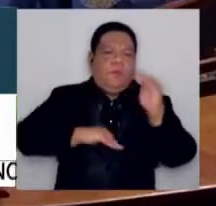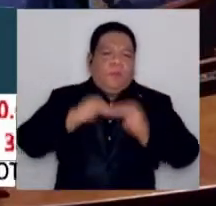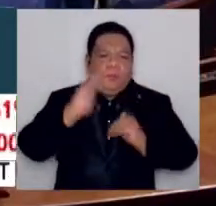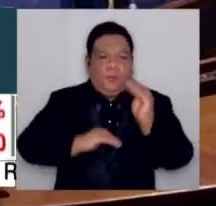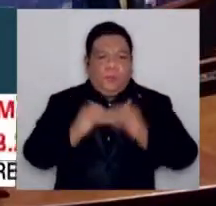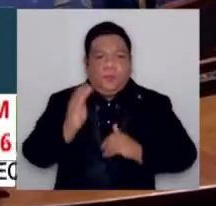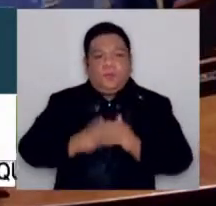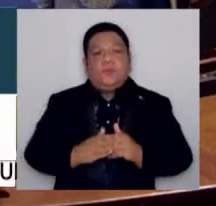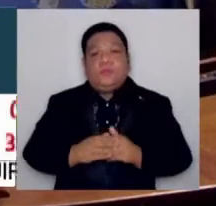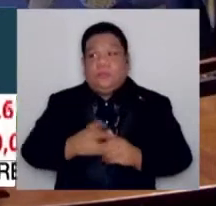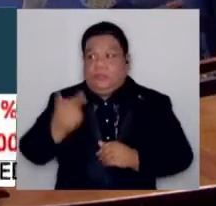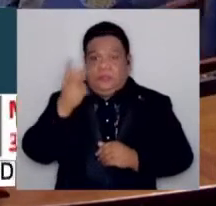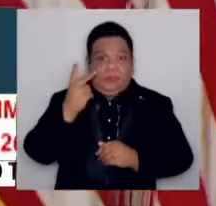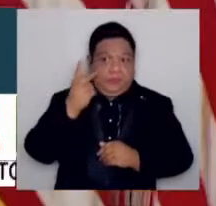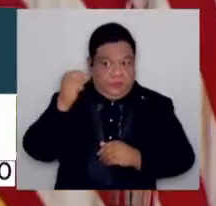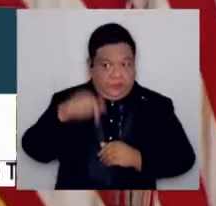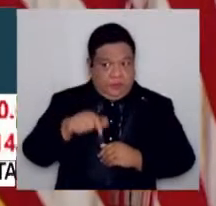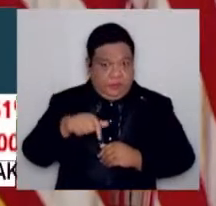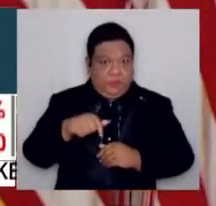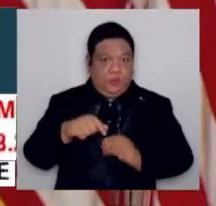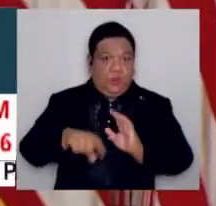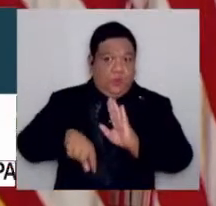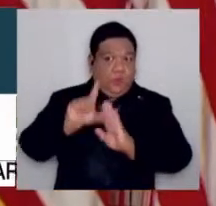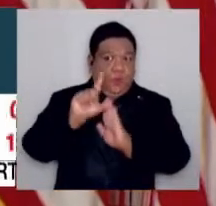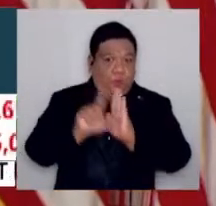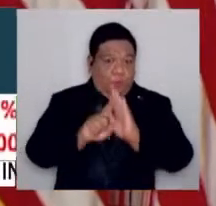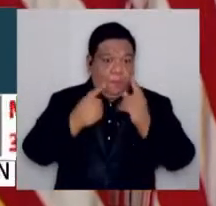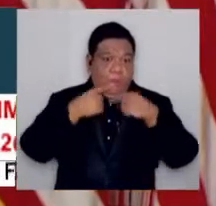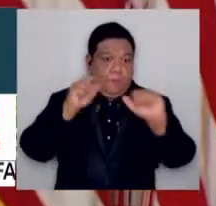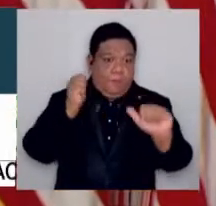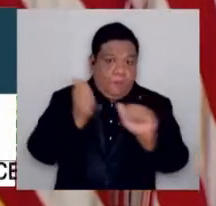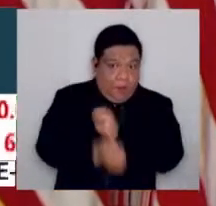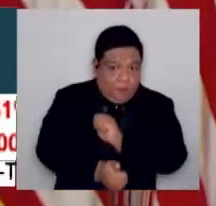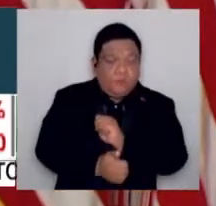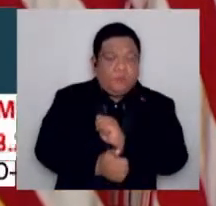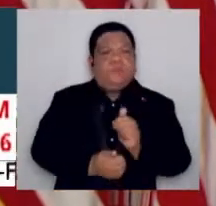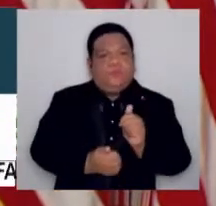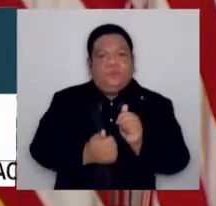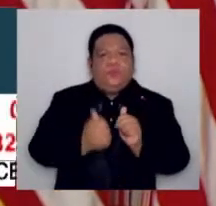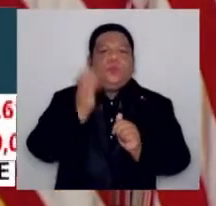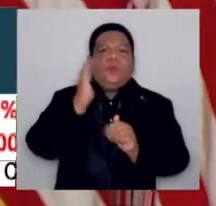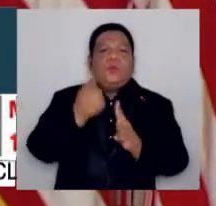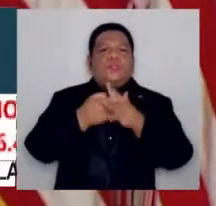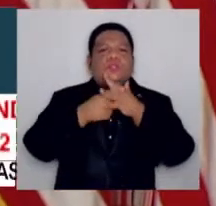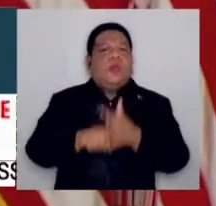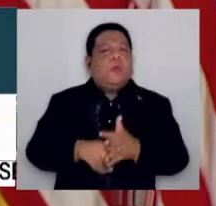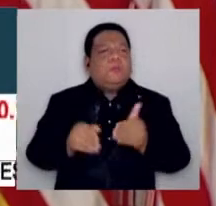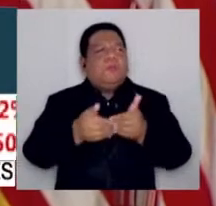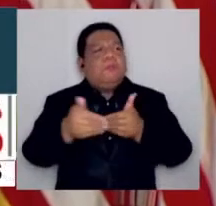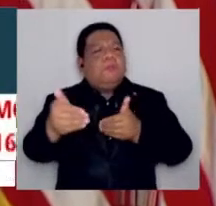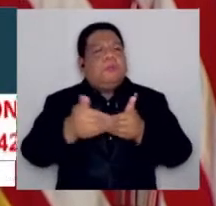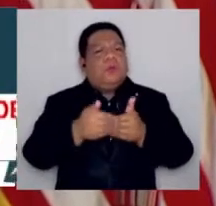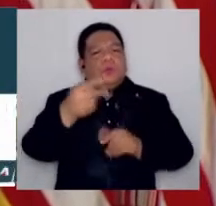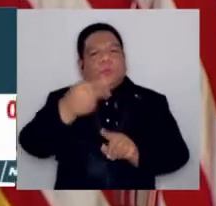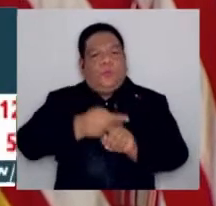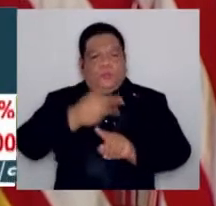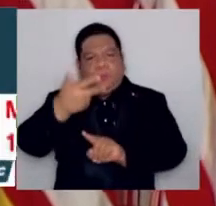bill, this bill, probably starting within the next 2 to 3 months.